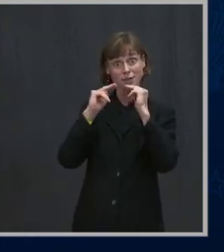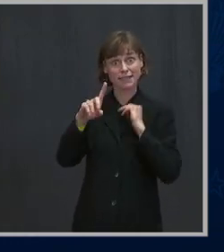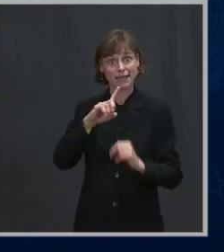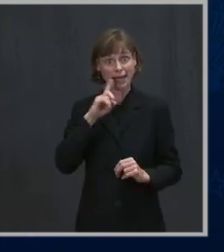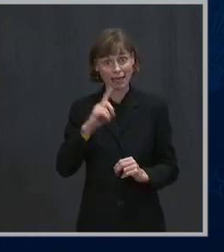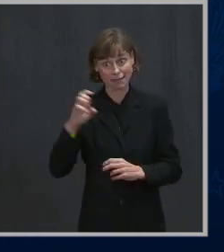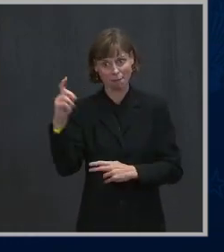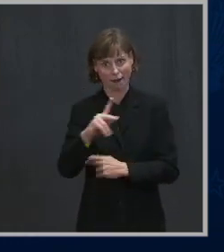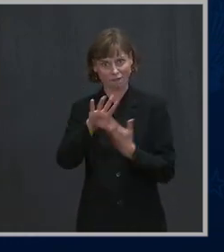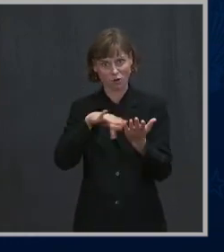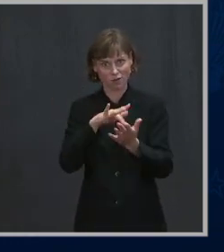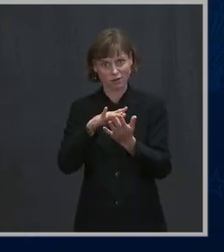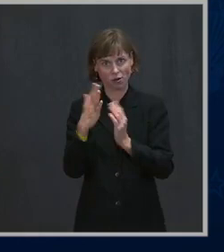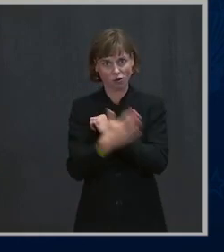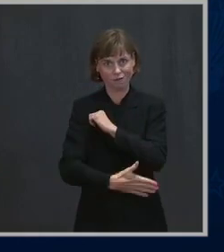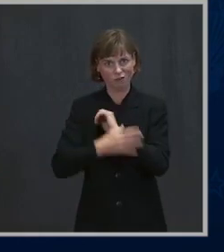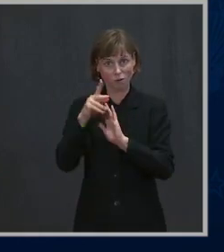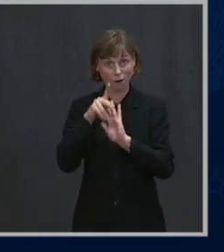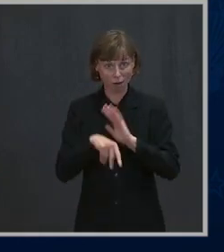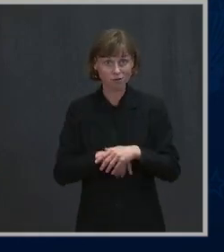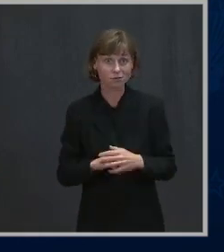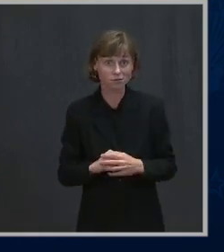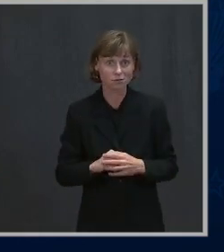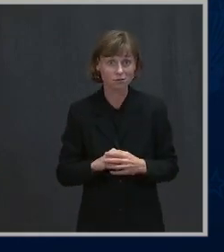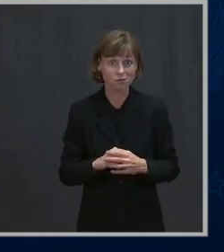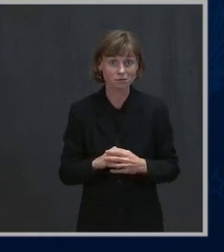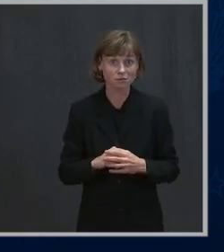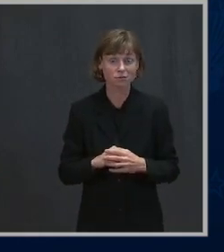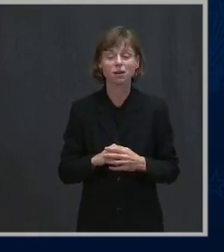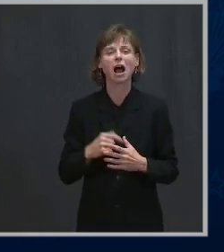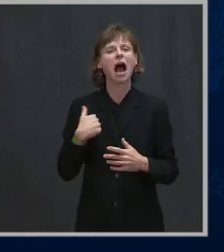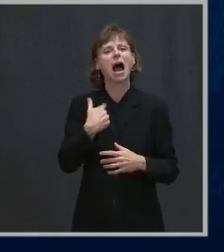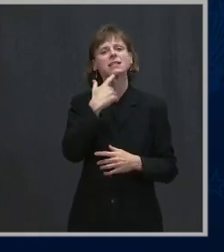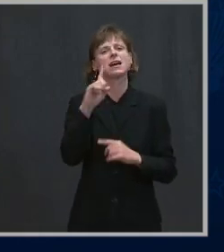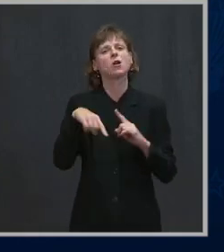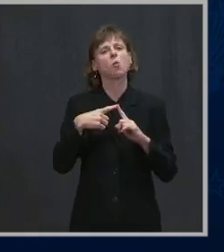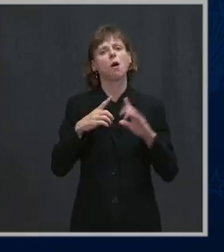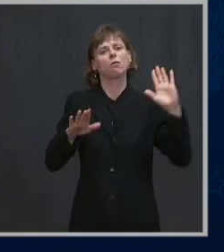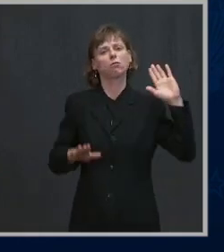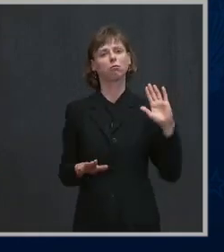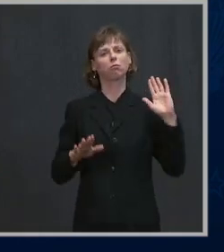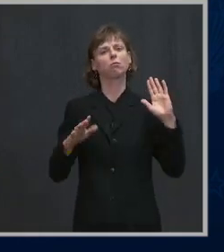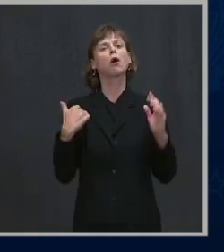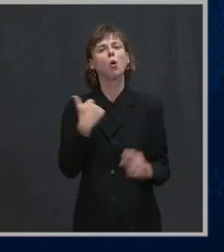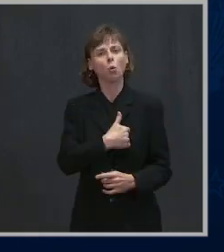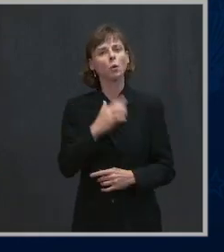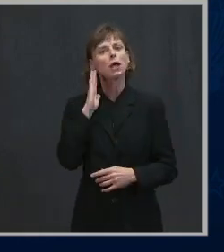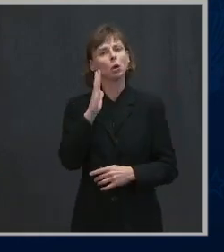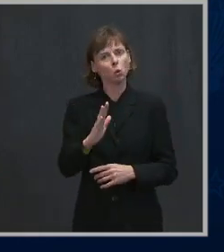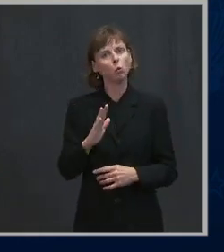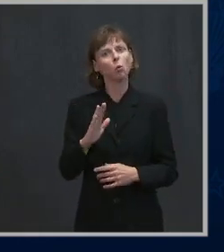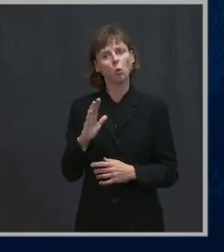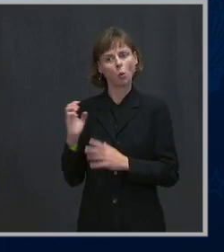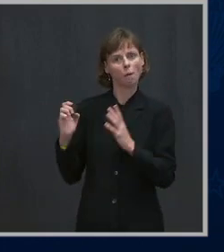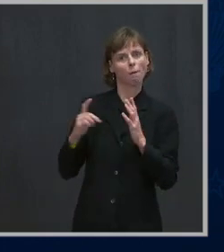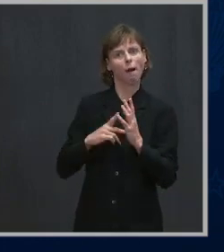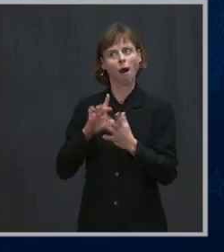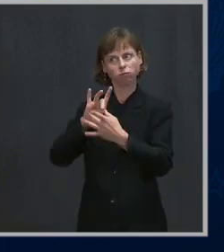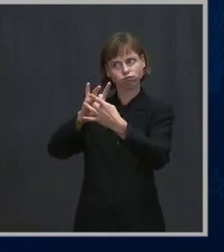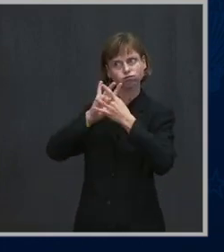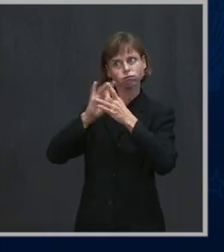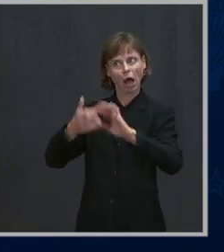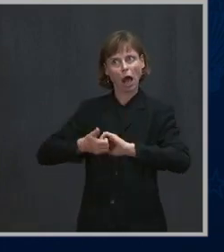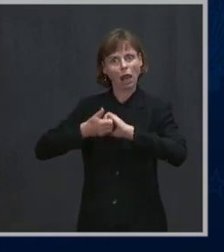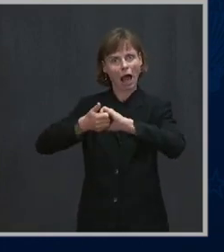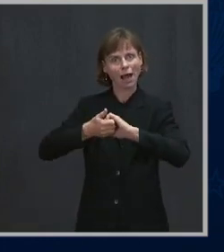policy as i said in my inaugural address we will repair our alliances engage with the world